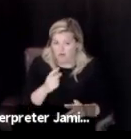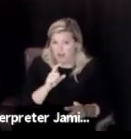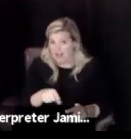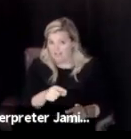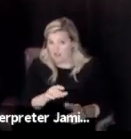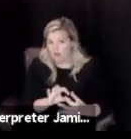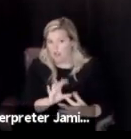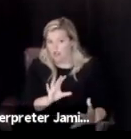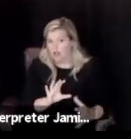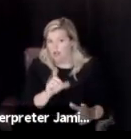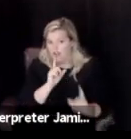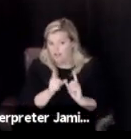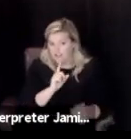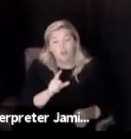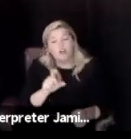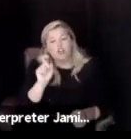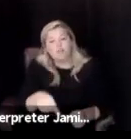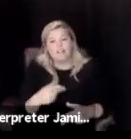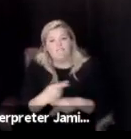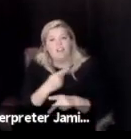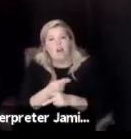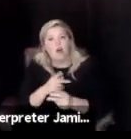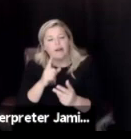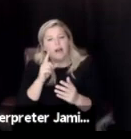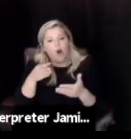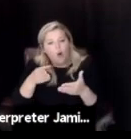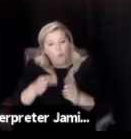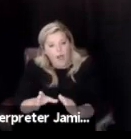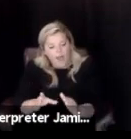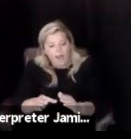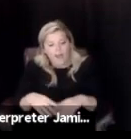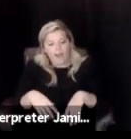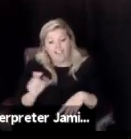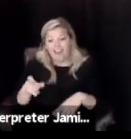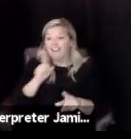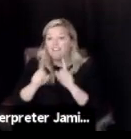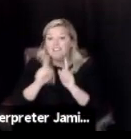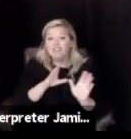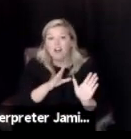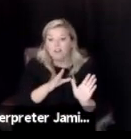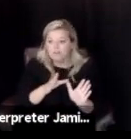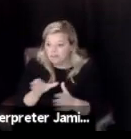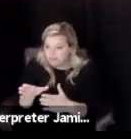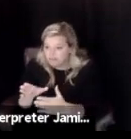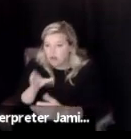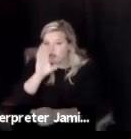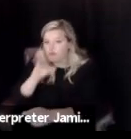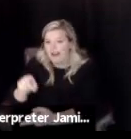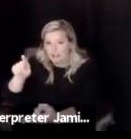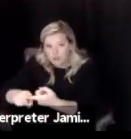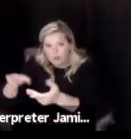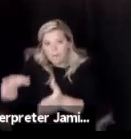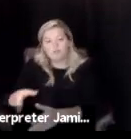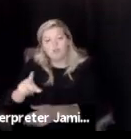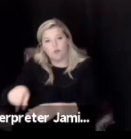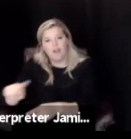You have to find a way to pivot the conversation and direct it towards them, because you want to get them talking. The